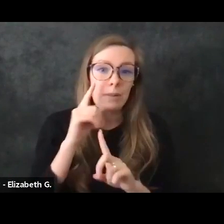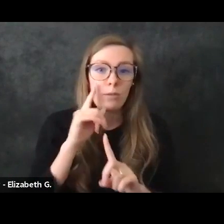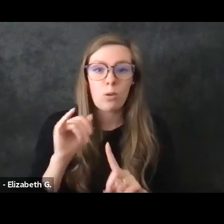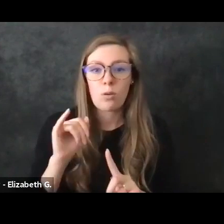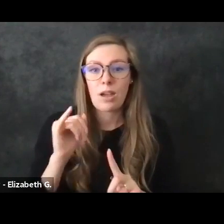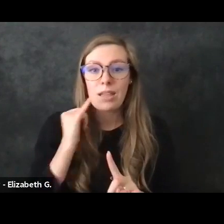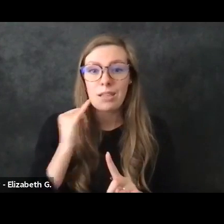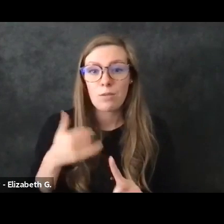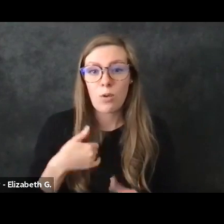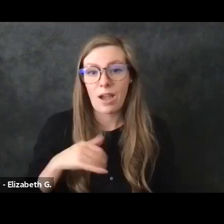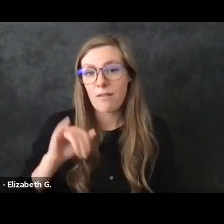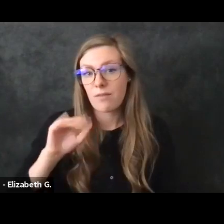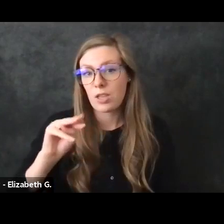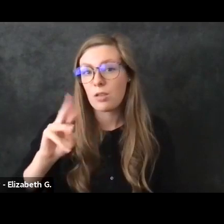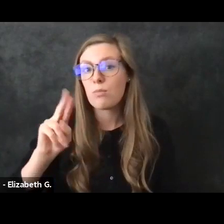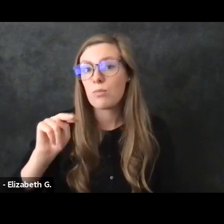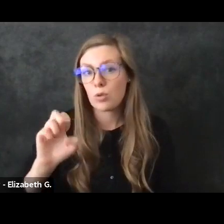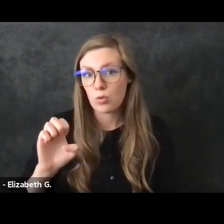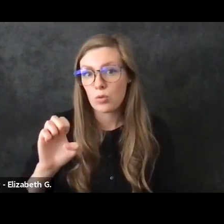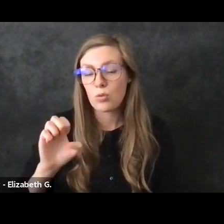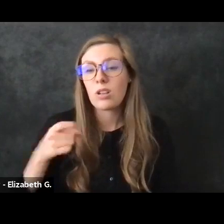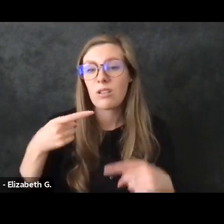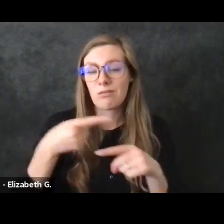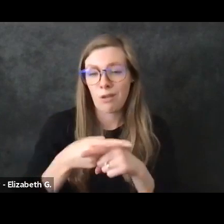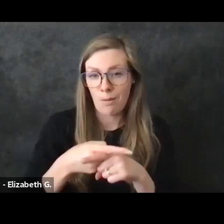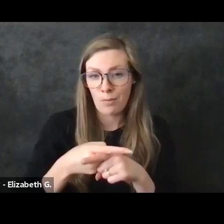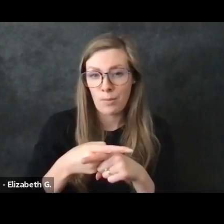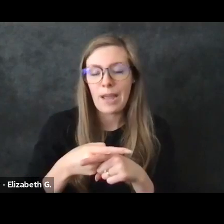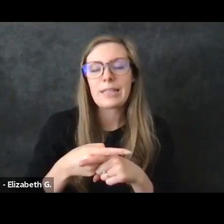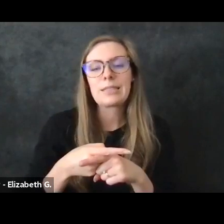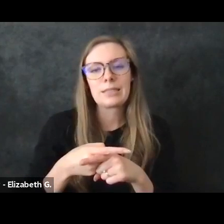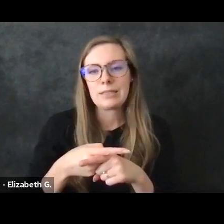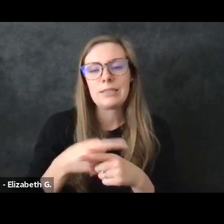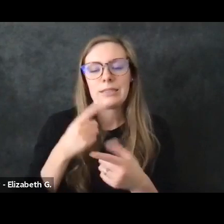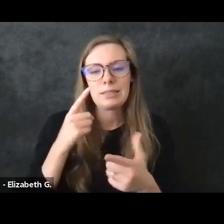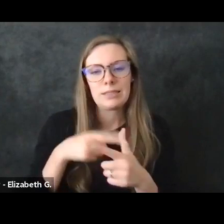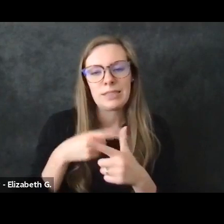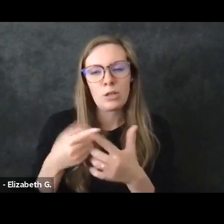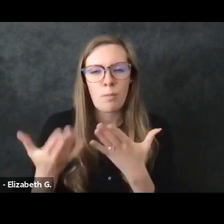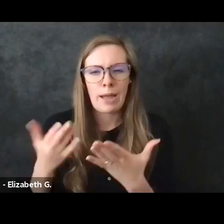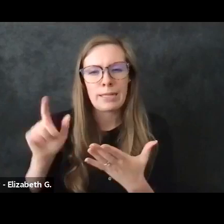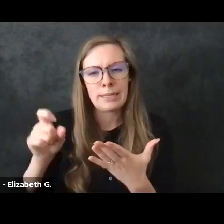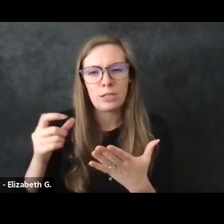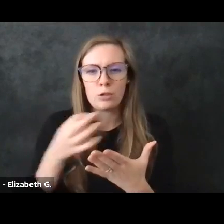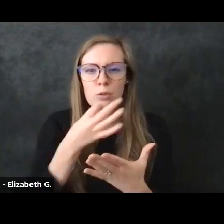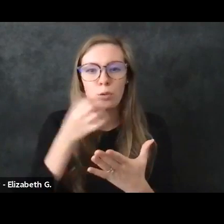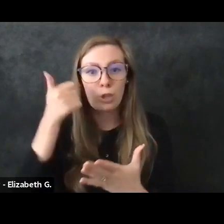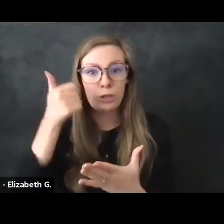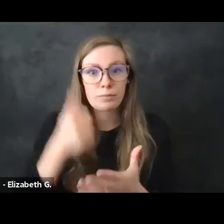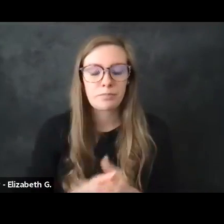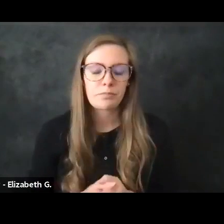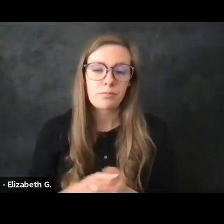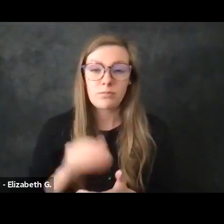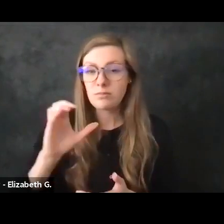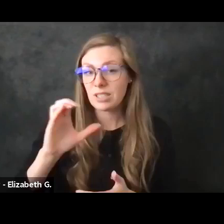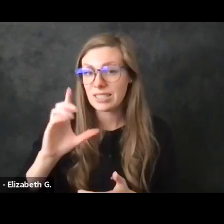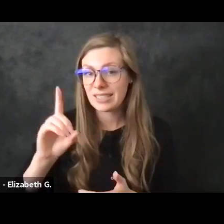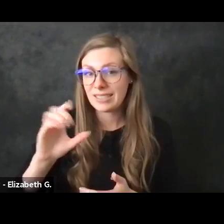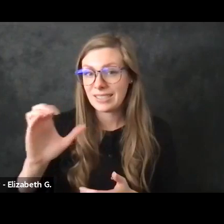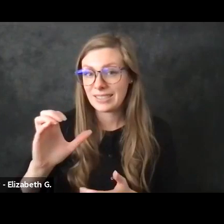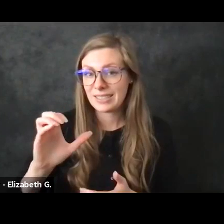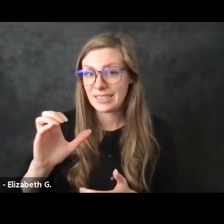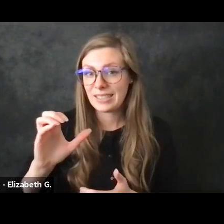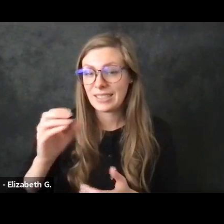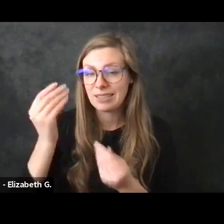and did not build the same level of immunity from the vaccine series as everyone else. The CDC data shows that the Pfizer and